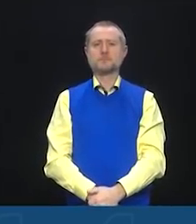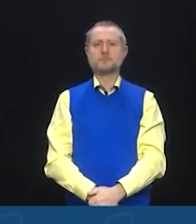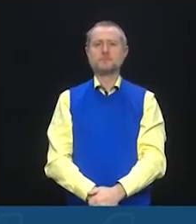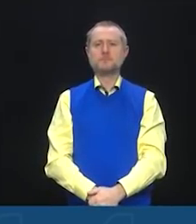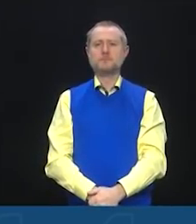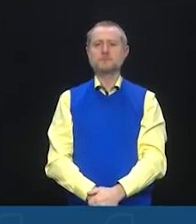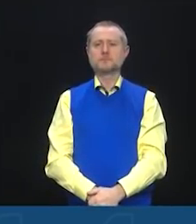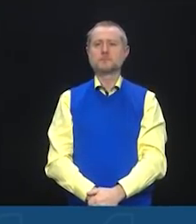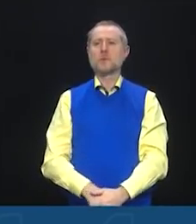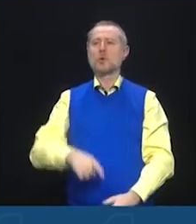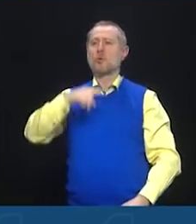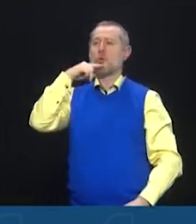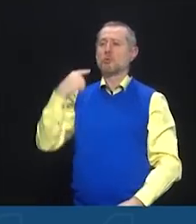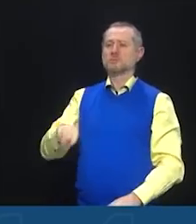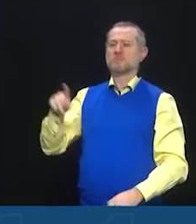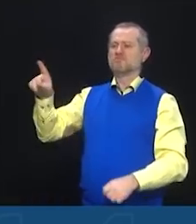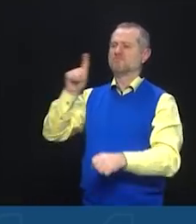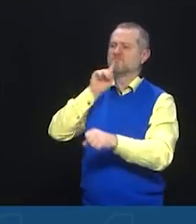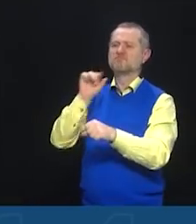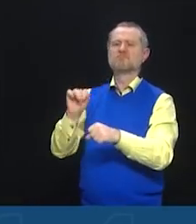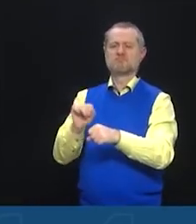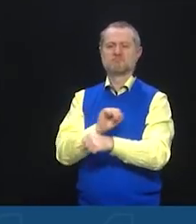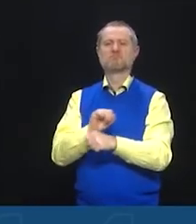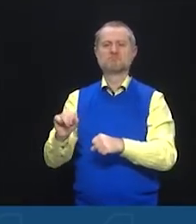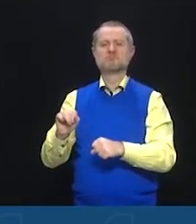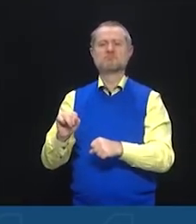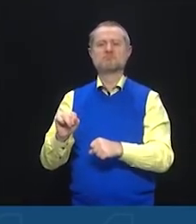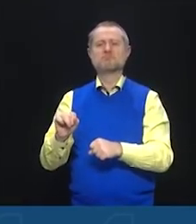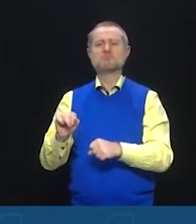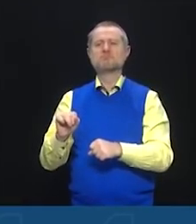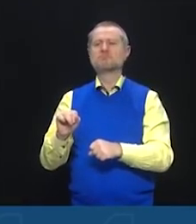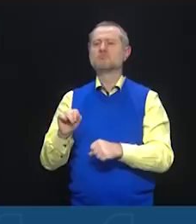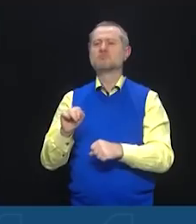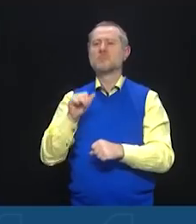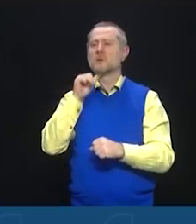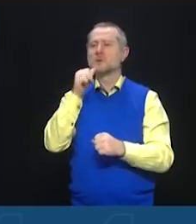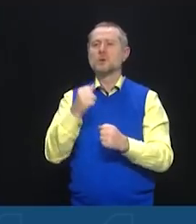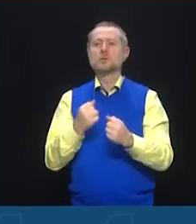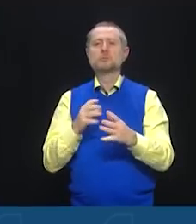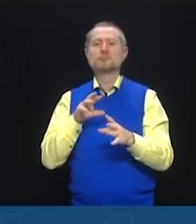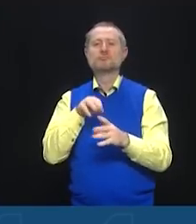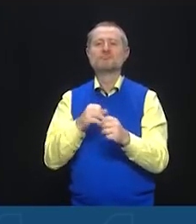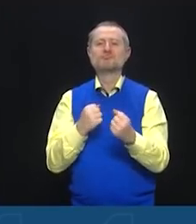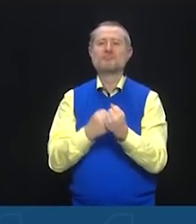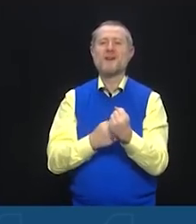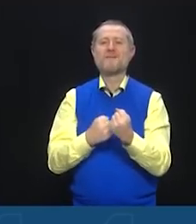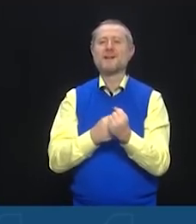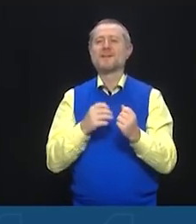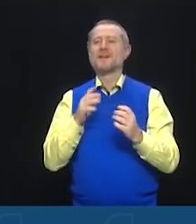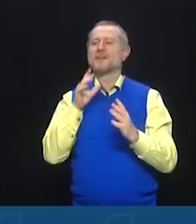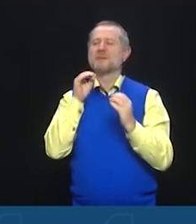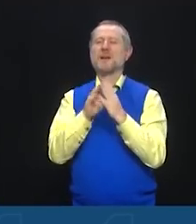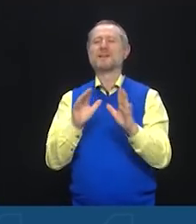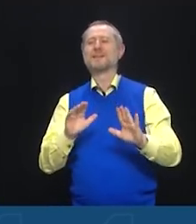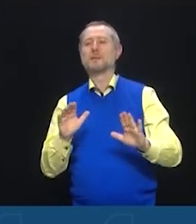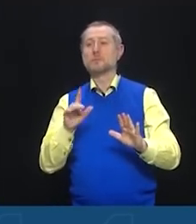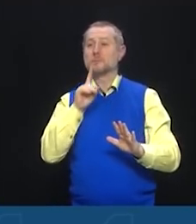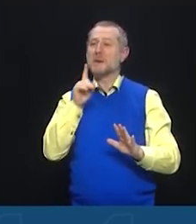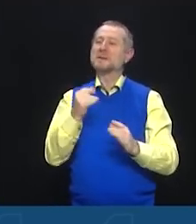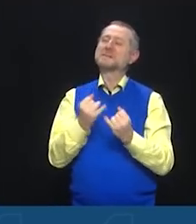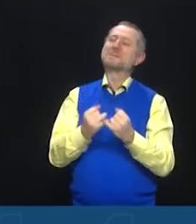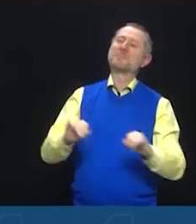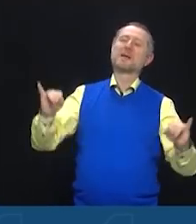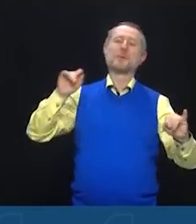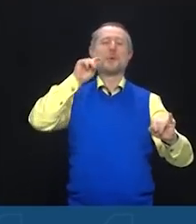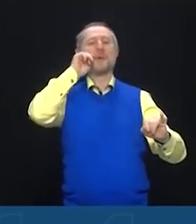Whereas Russia and Putin have engaged in an unjustified and unprovoked attack on the sovereign nation of the Ukraine. Whereas